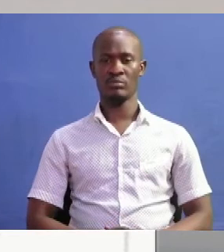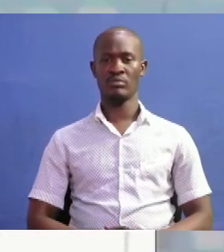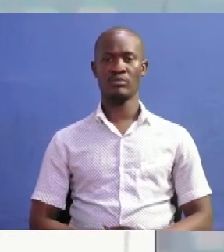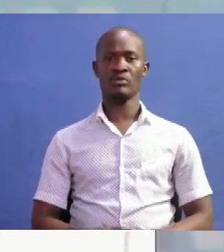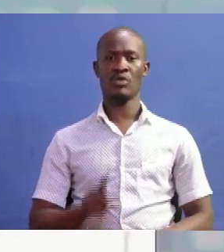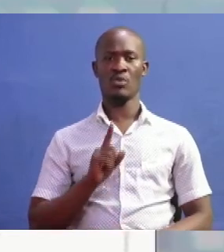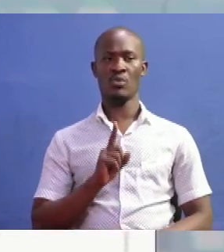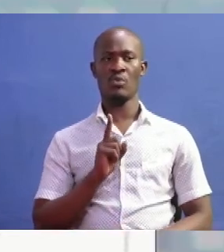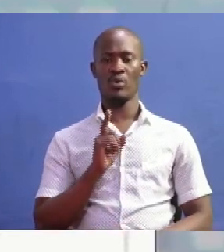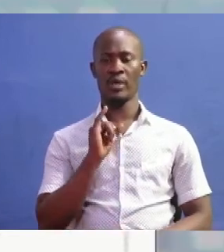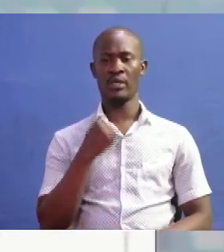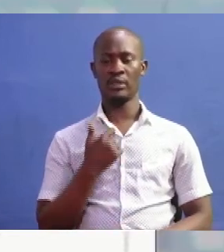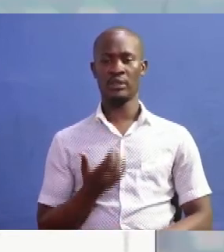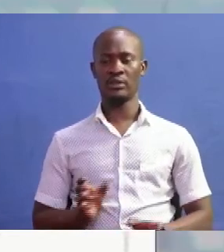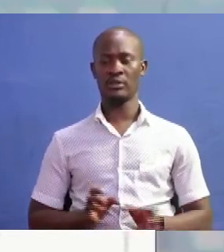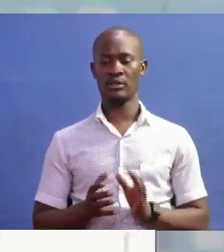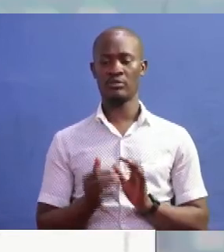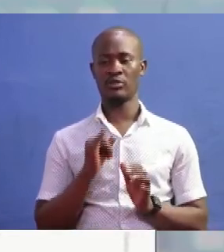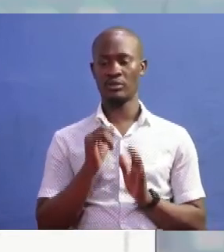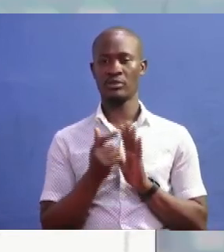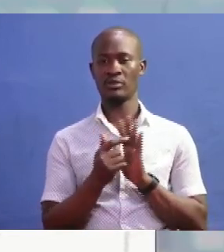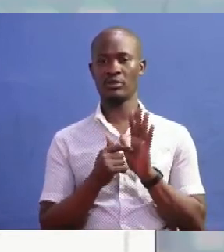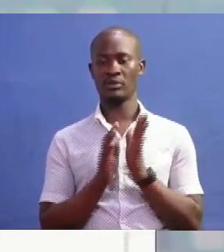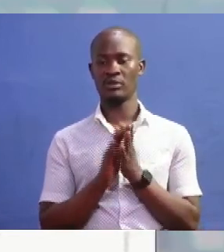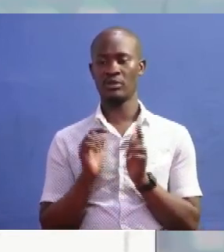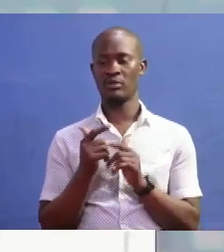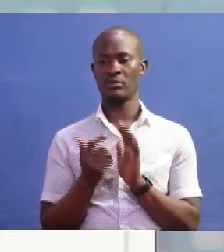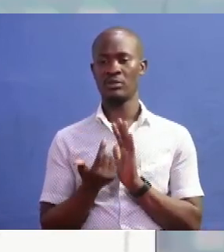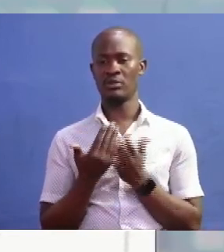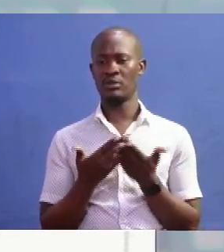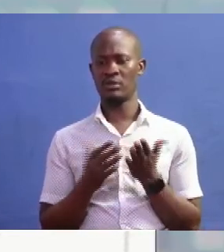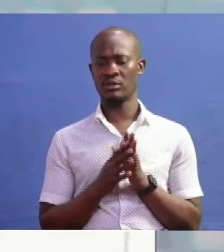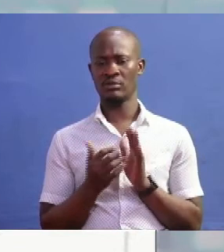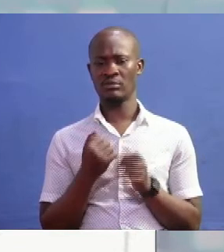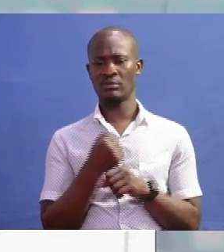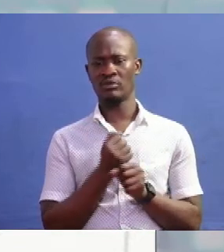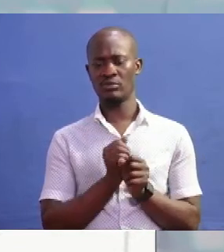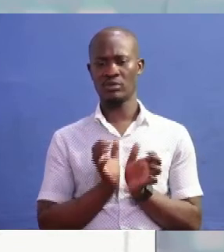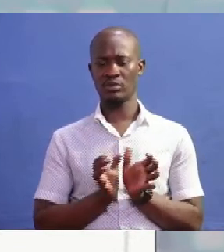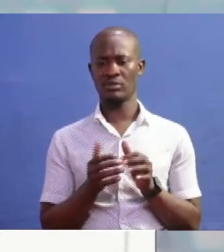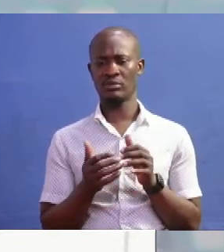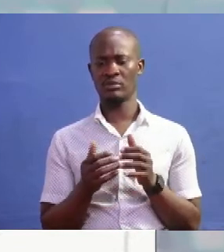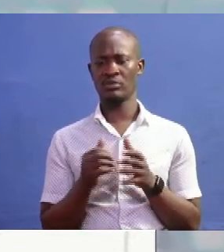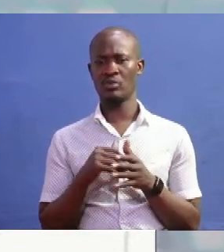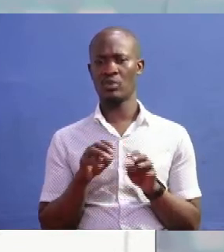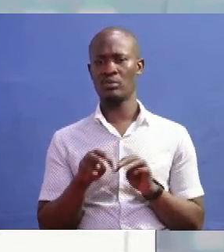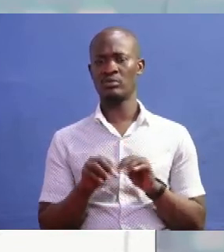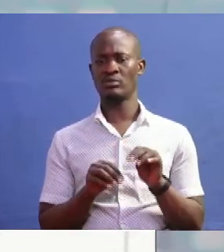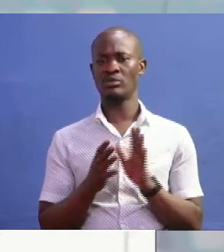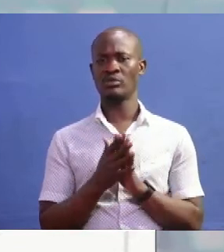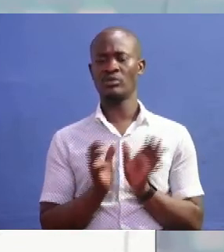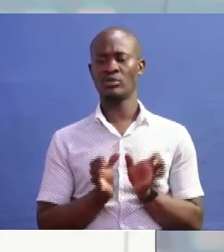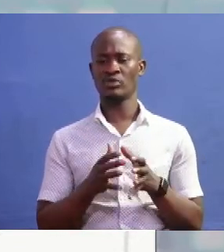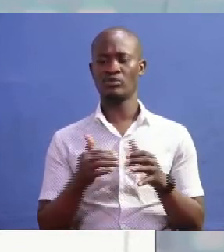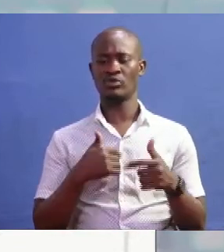One is when a company is being listed, there is several things that makes a company or even a management of a company to